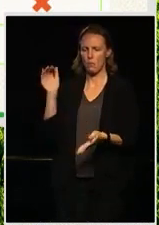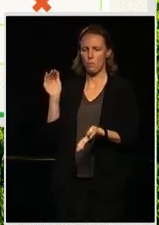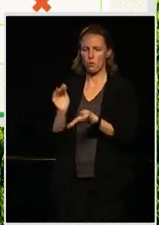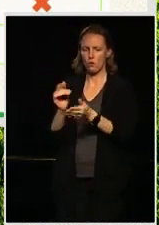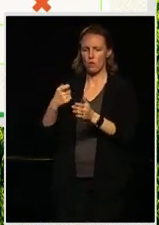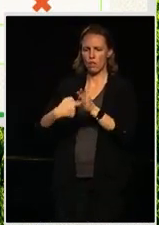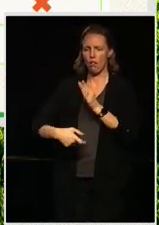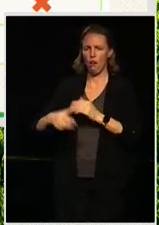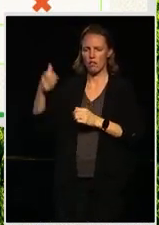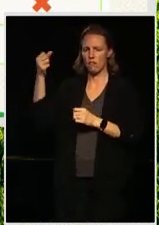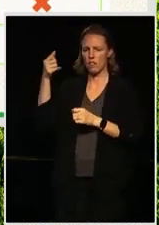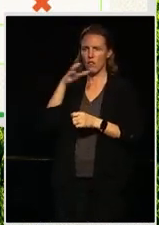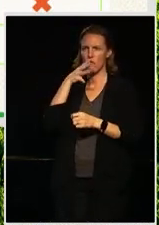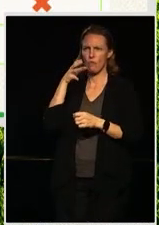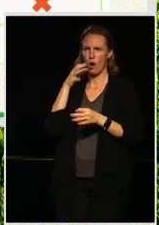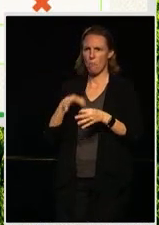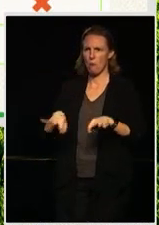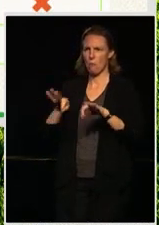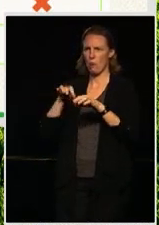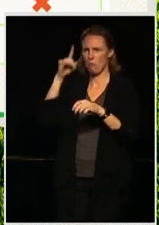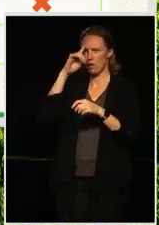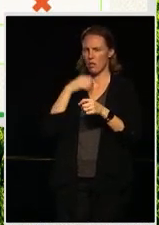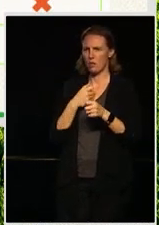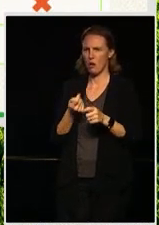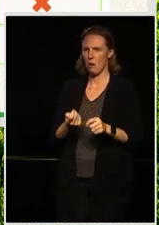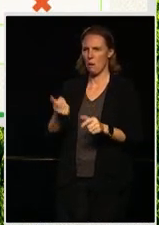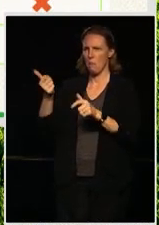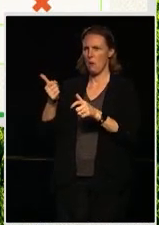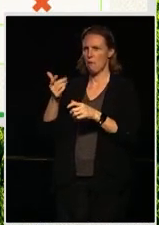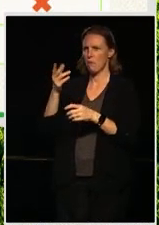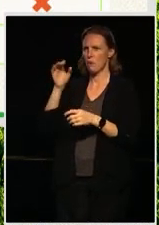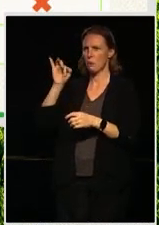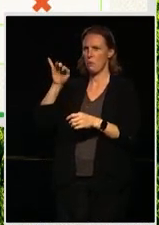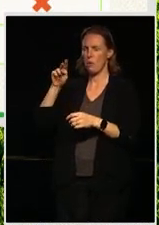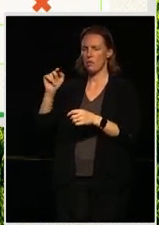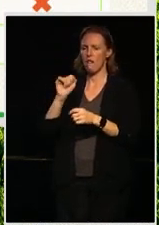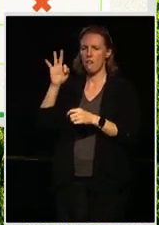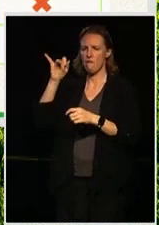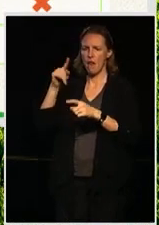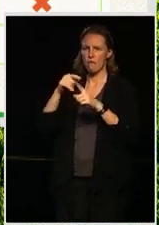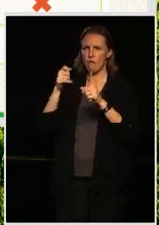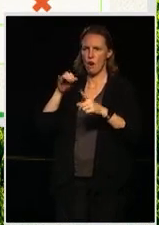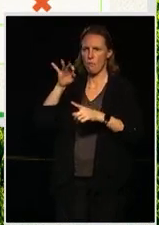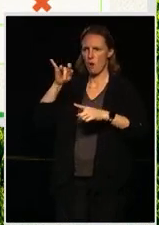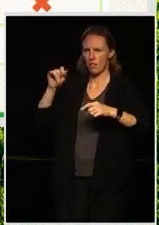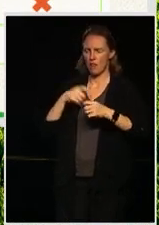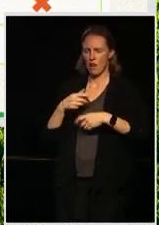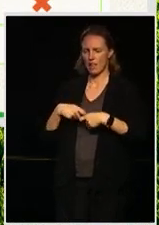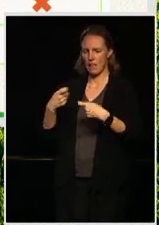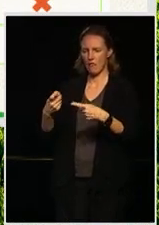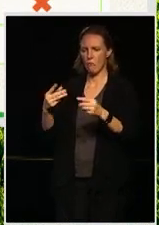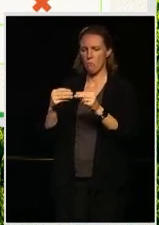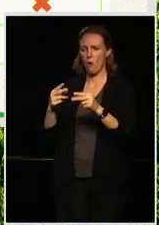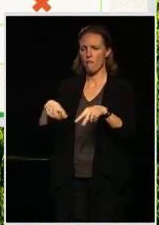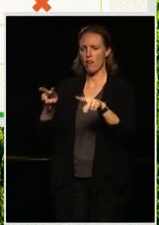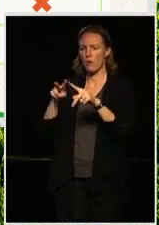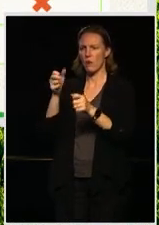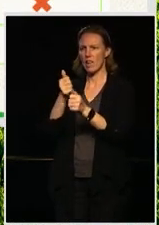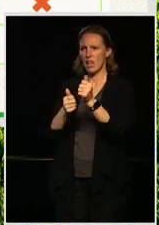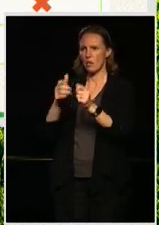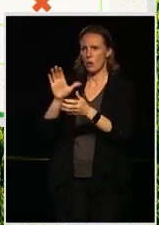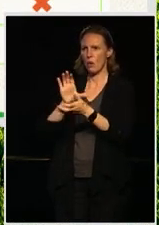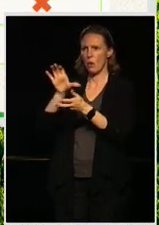farm significantly because we remove the important source of the fat from the ration. We deliver more value at each load to the